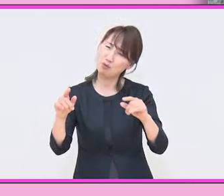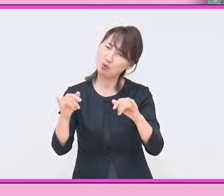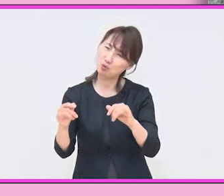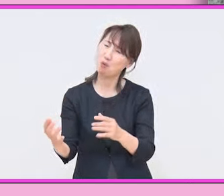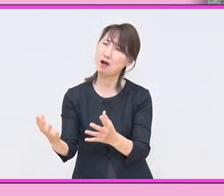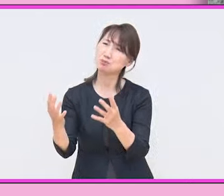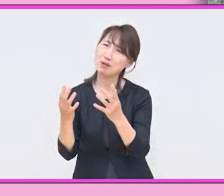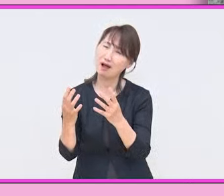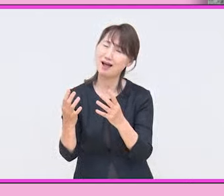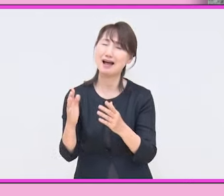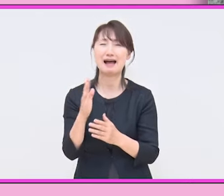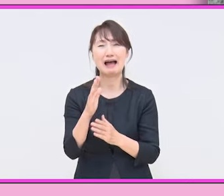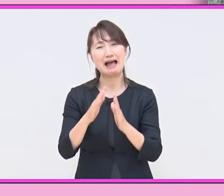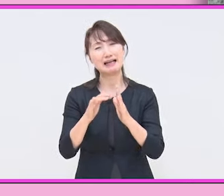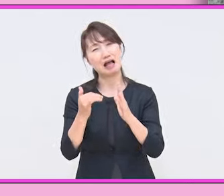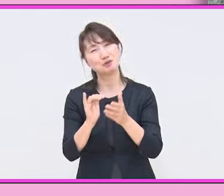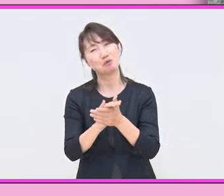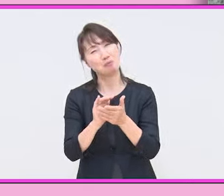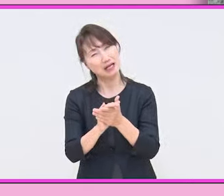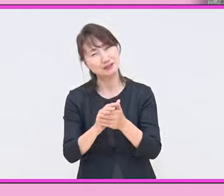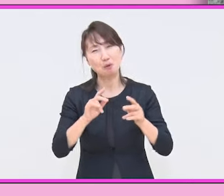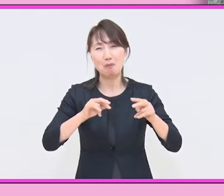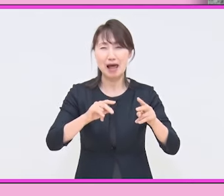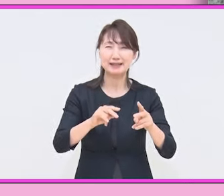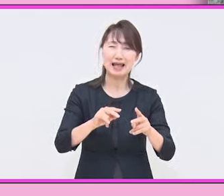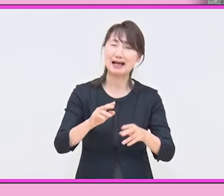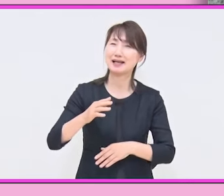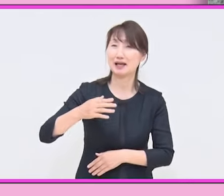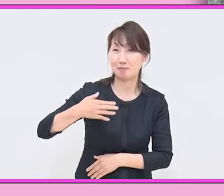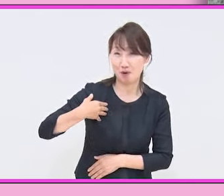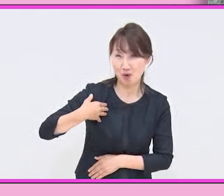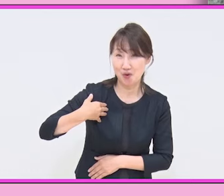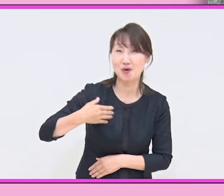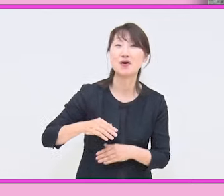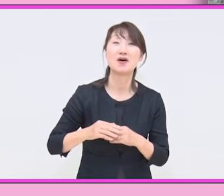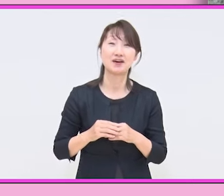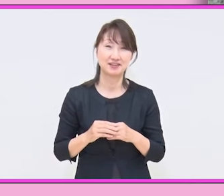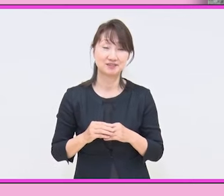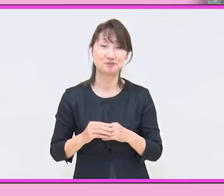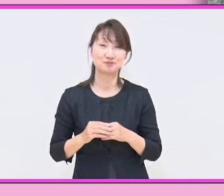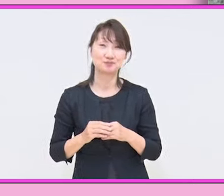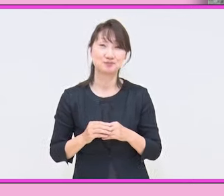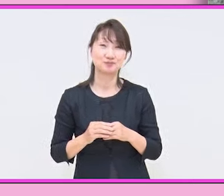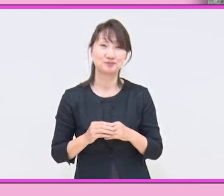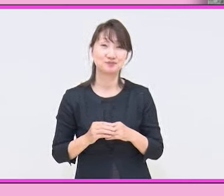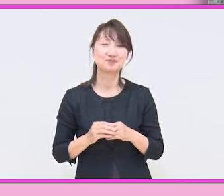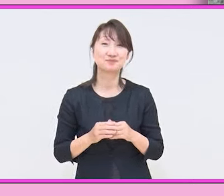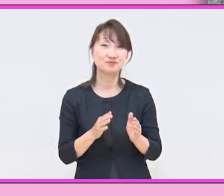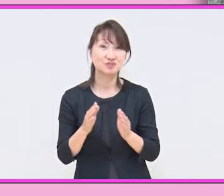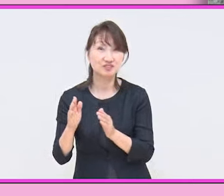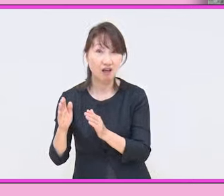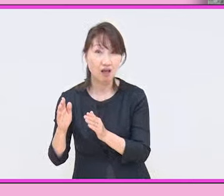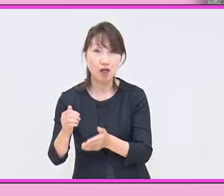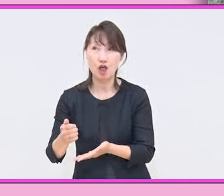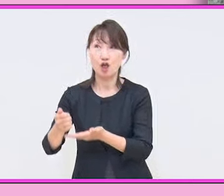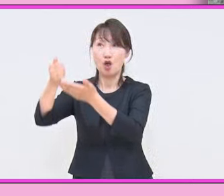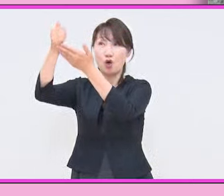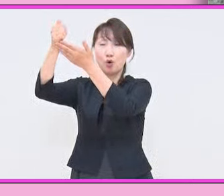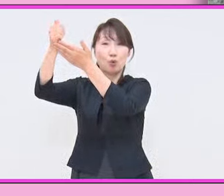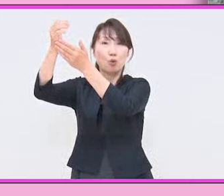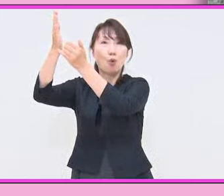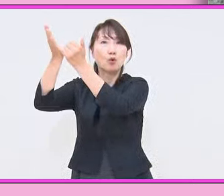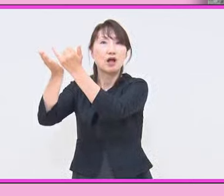or whether it wasfriends and family of the volunteers. And we also had the Crown Prince